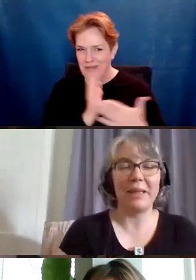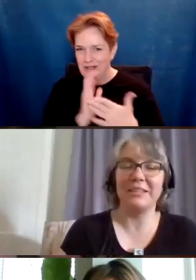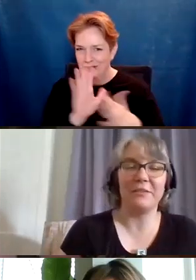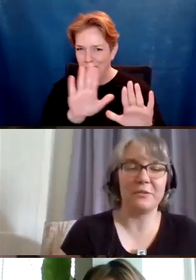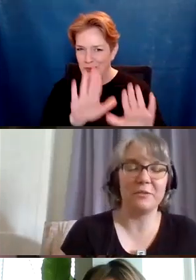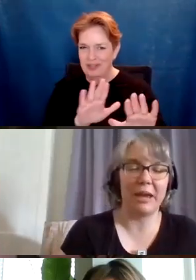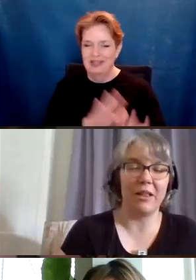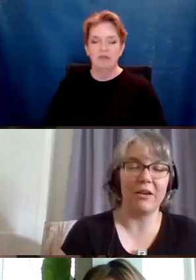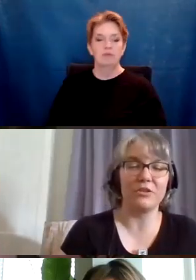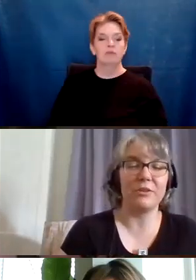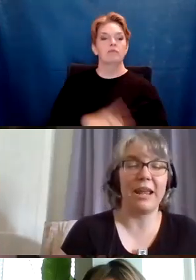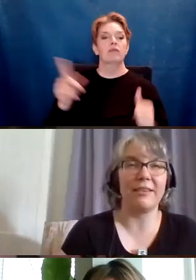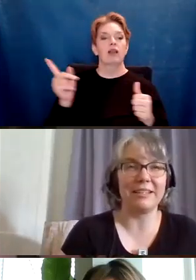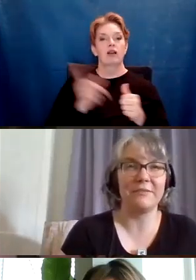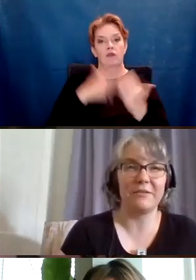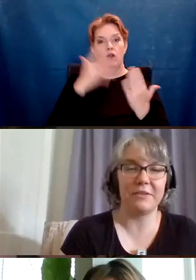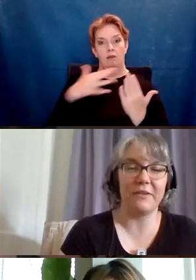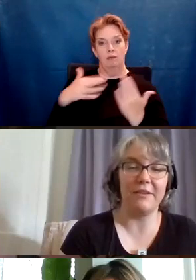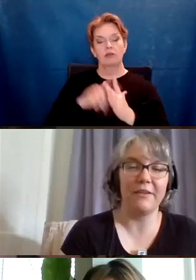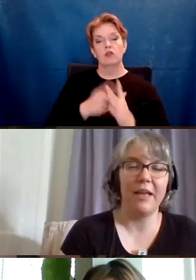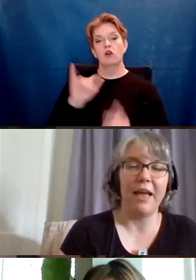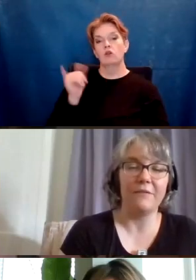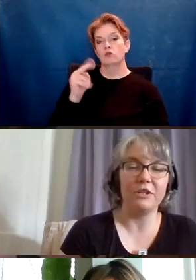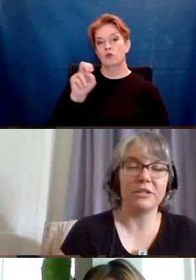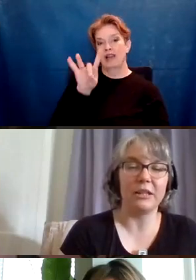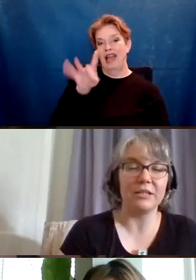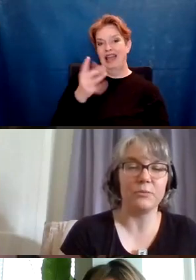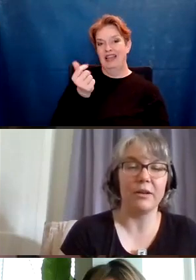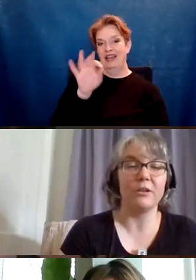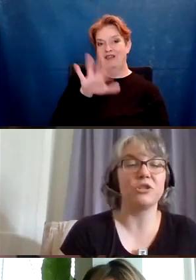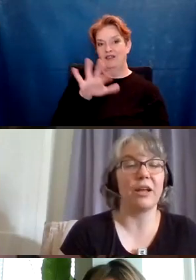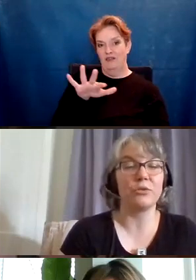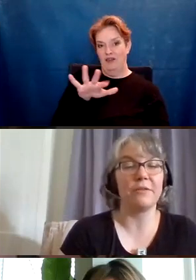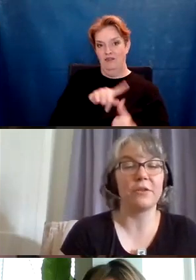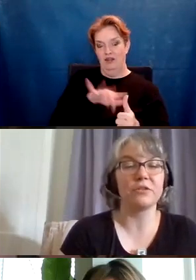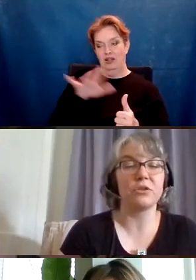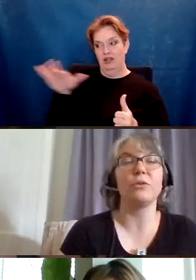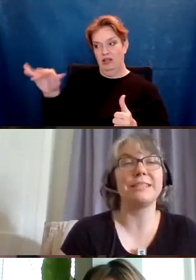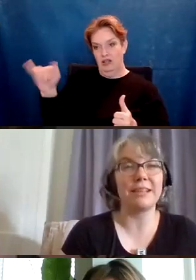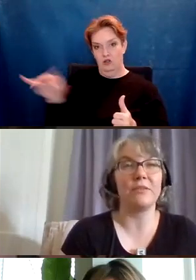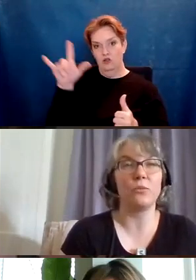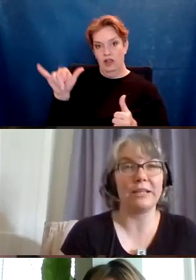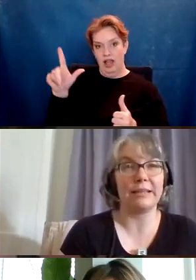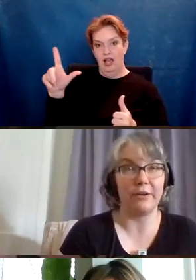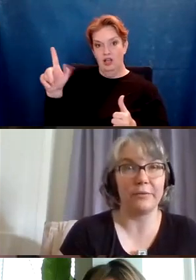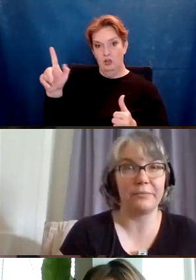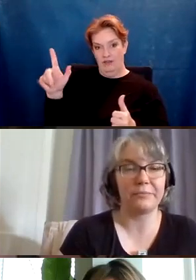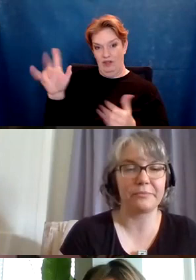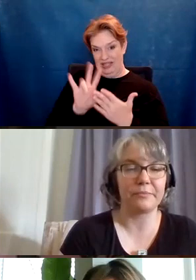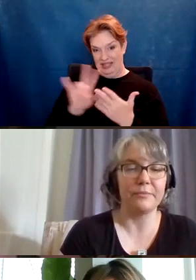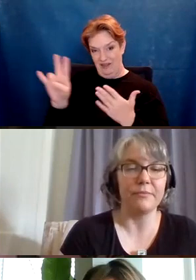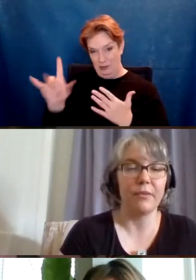began painting the first panel on June 8, 1955, and finished the last one on July 21st, only 7 weeks